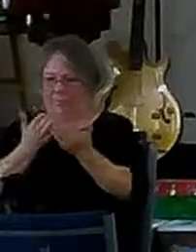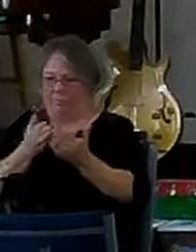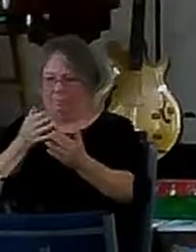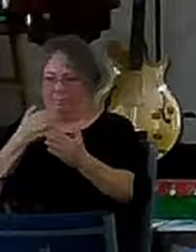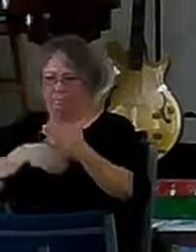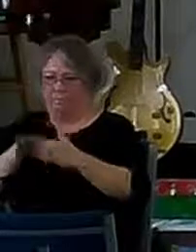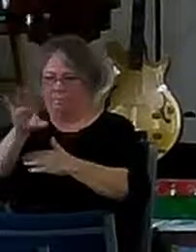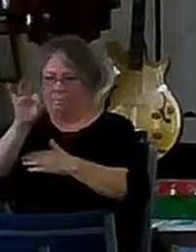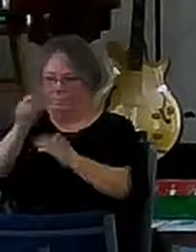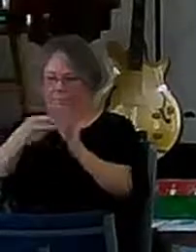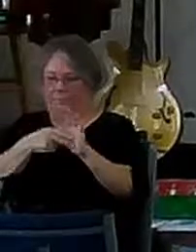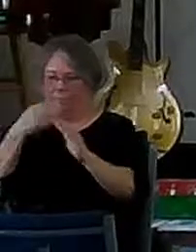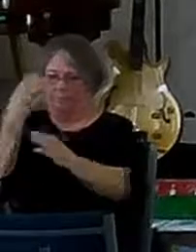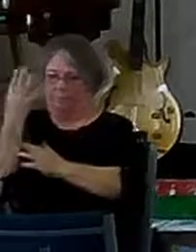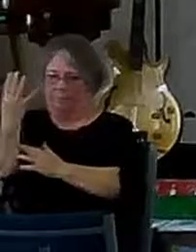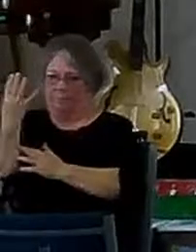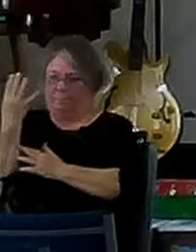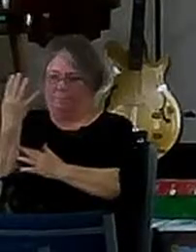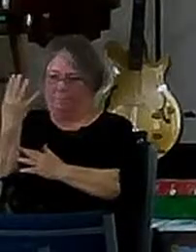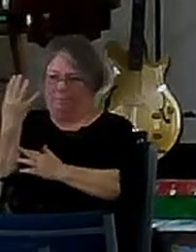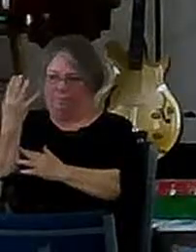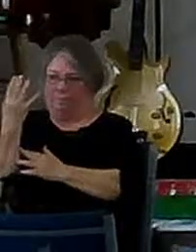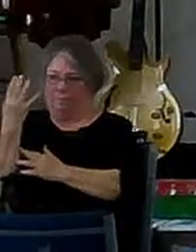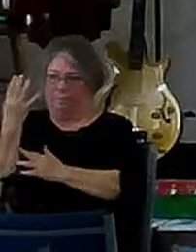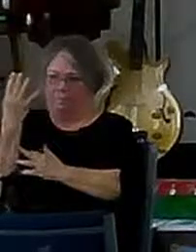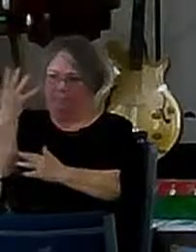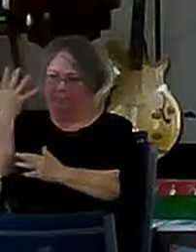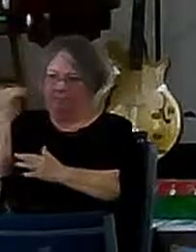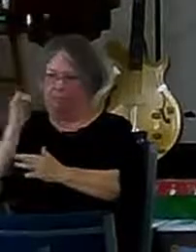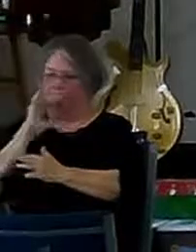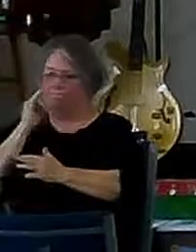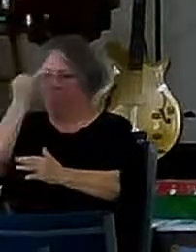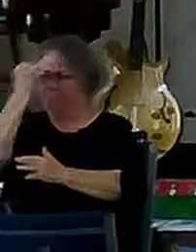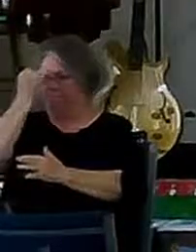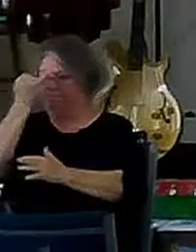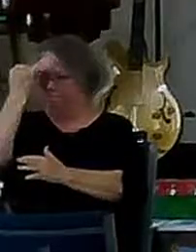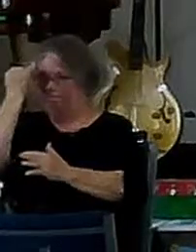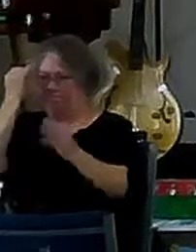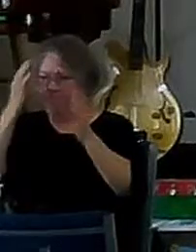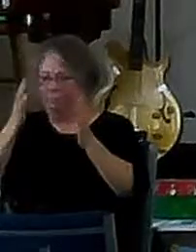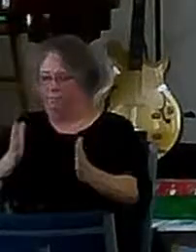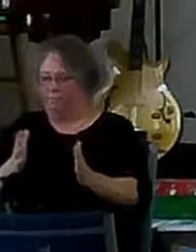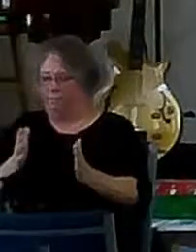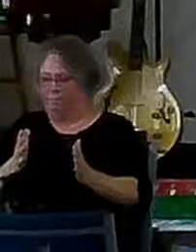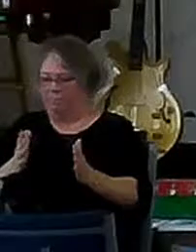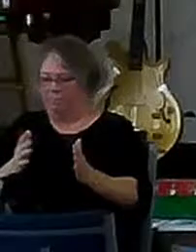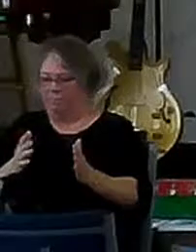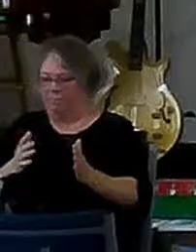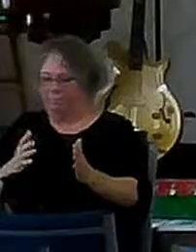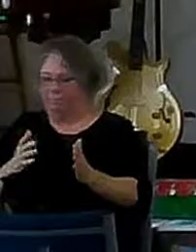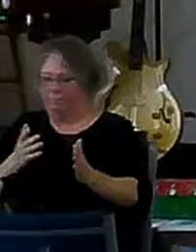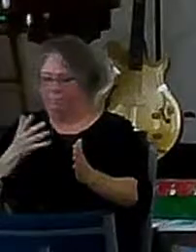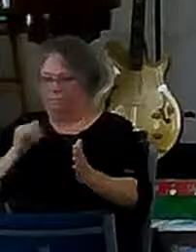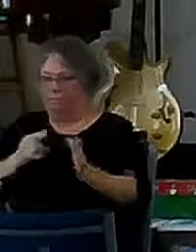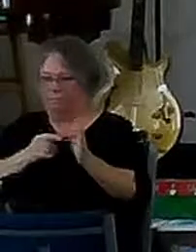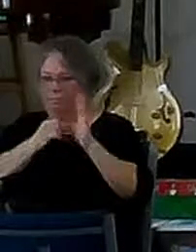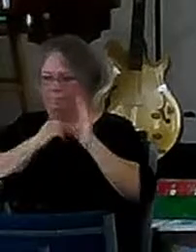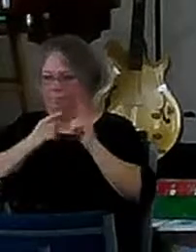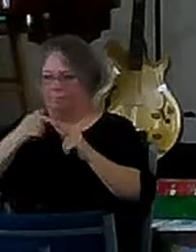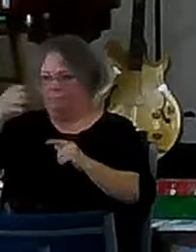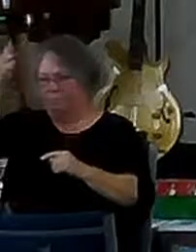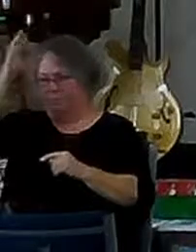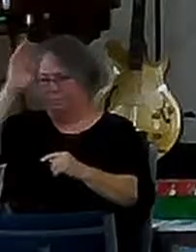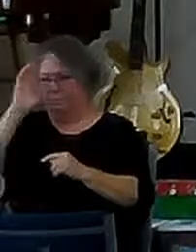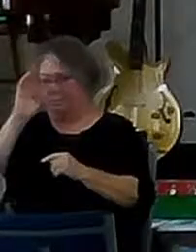9 and verse 4. They are Israelites, and to them belong the adoption,